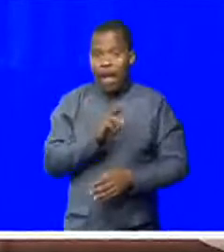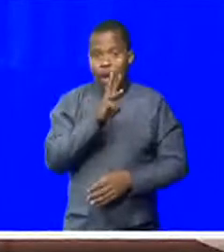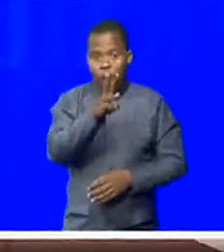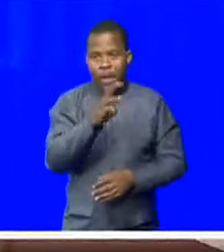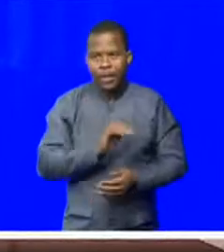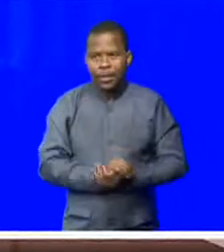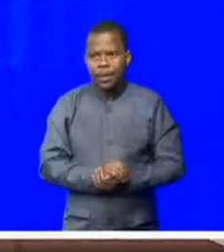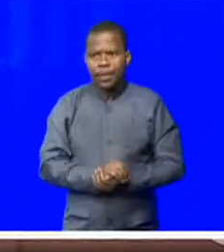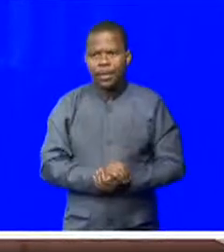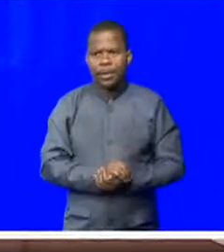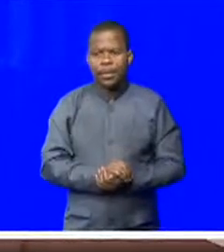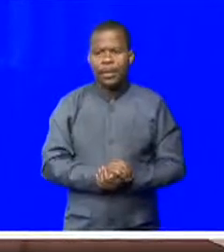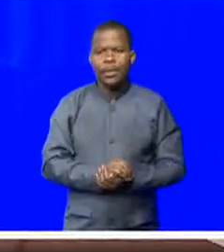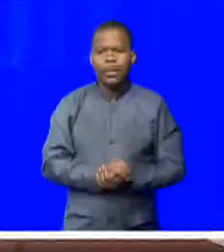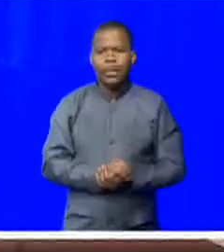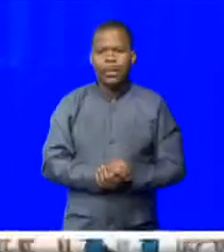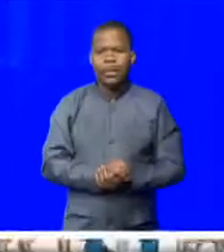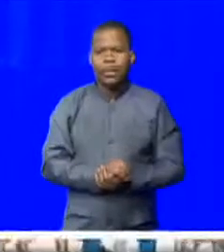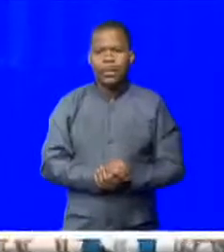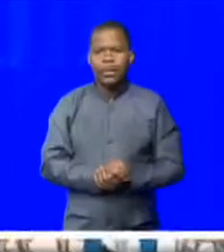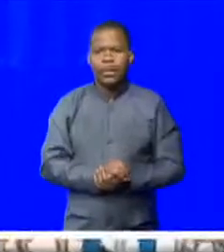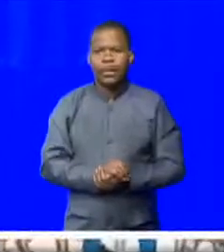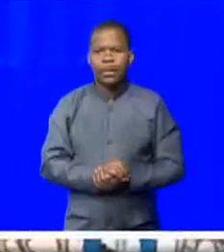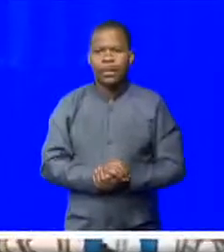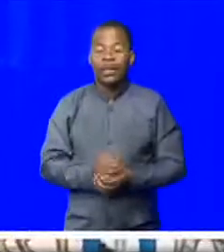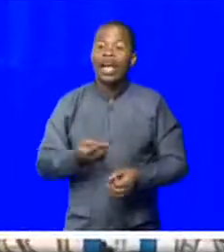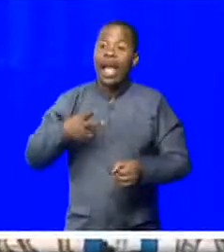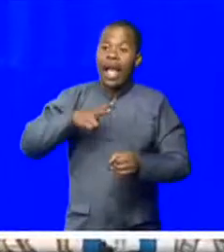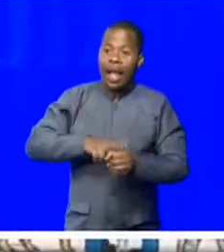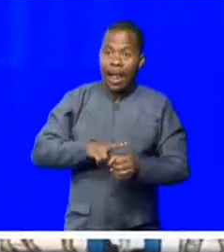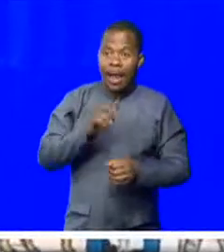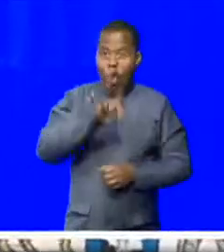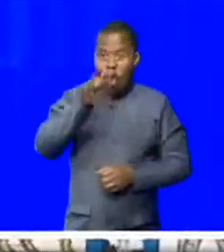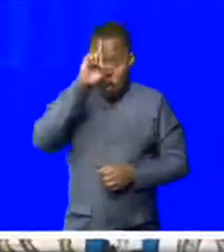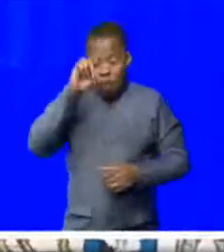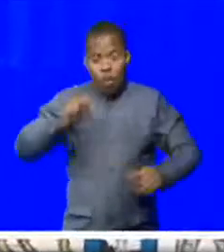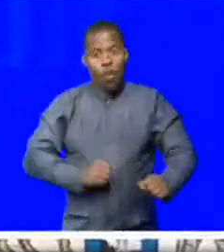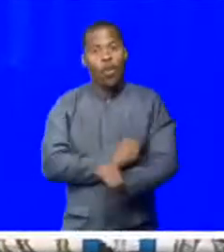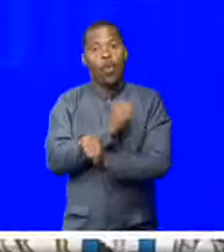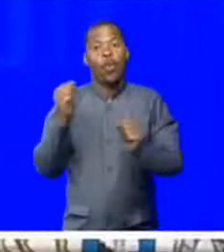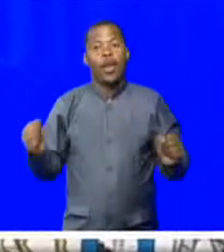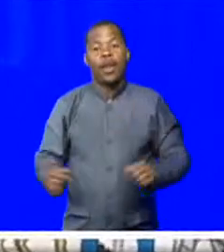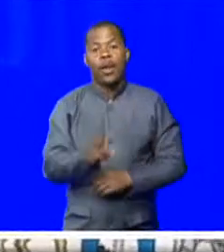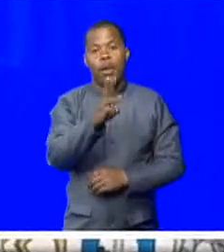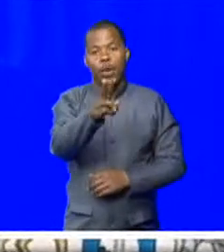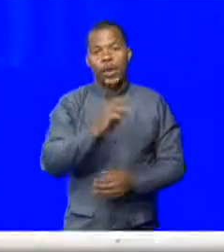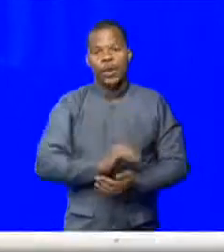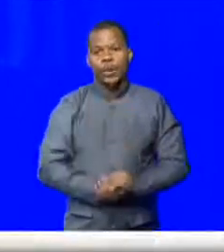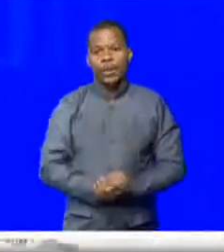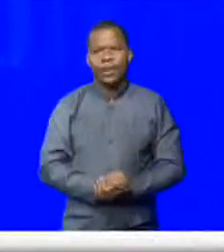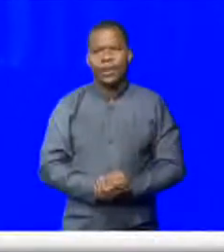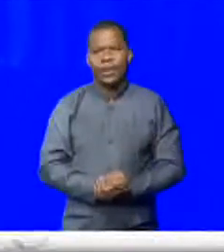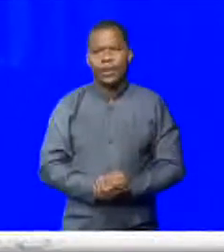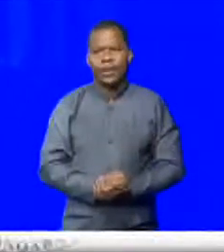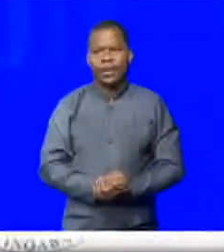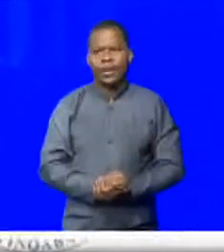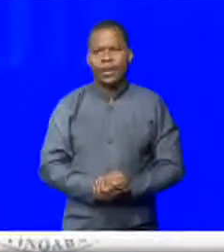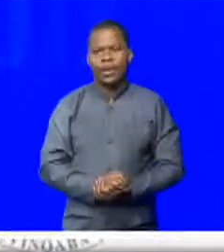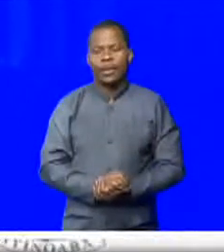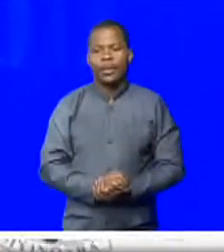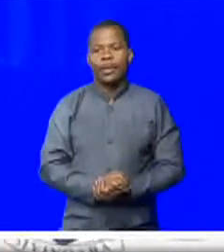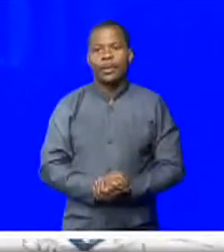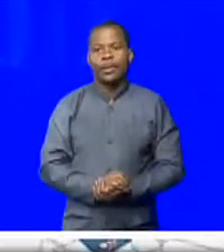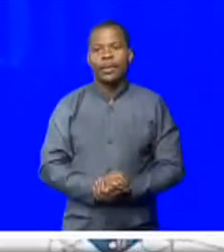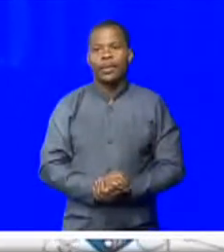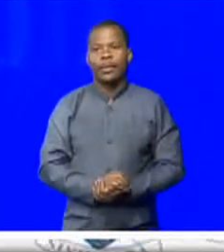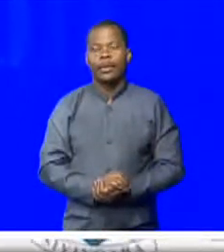that this is a worthy investment, and we have no doubt that you will make the country proud in Pretoria. Ntombi Masango, the Netball